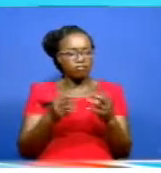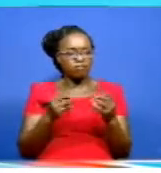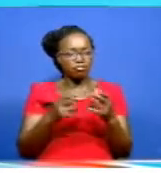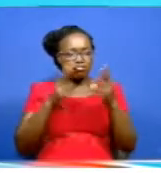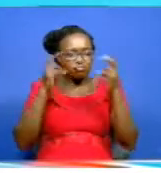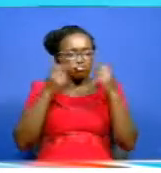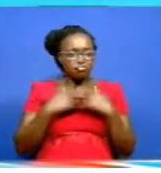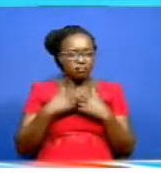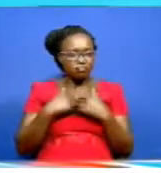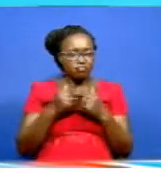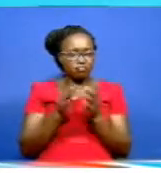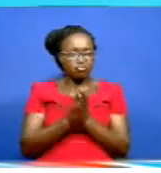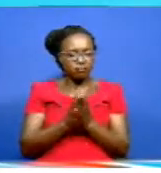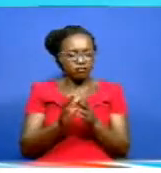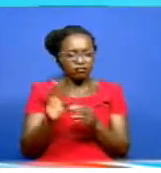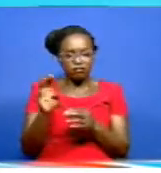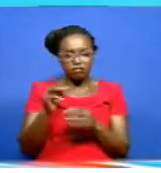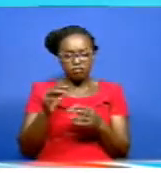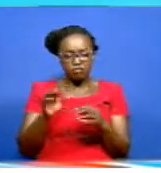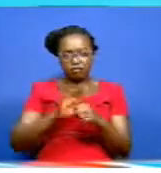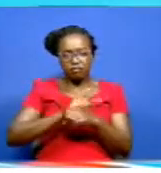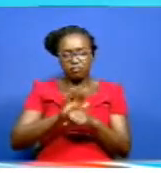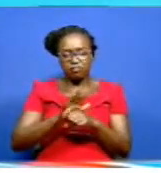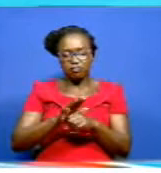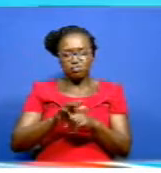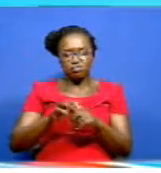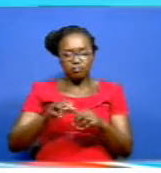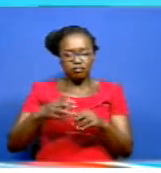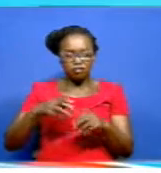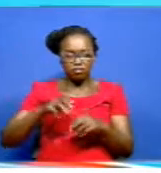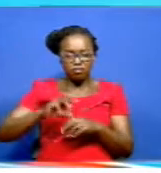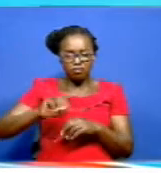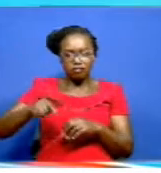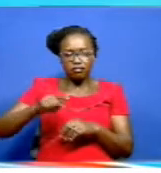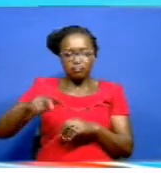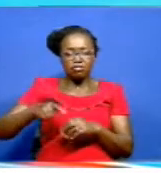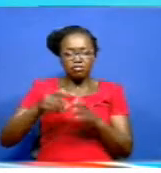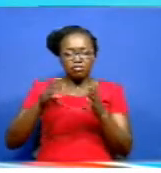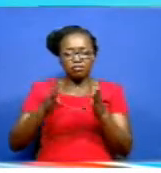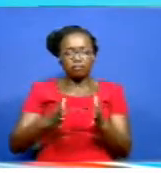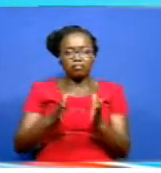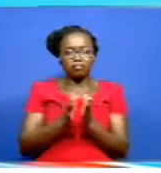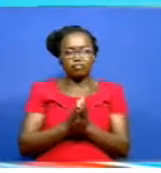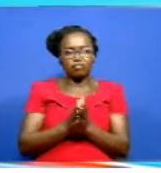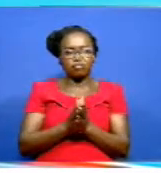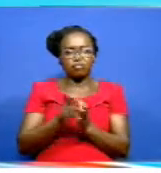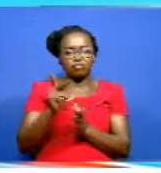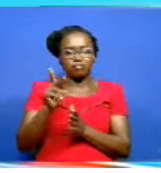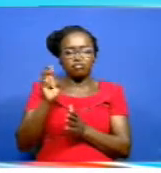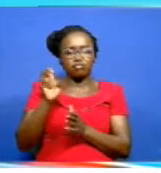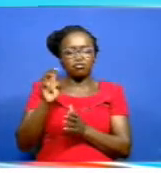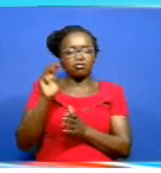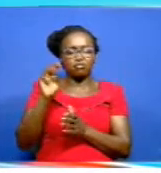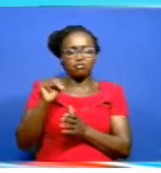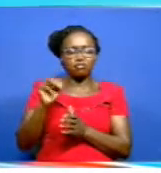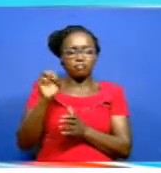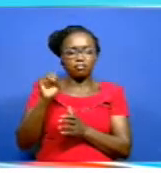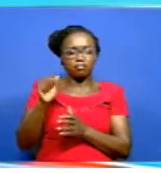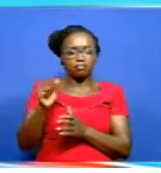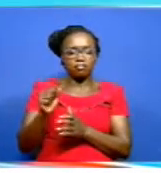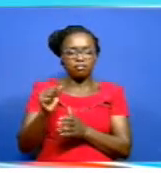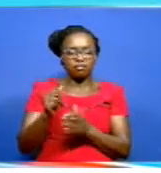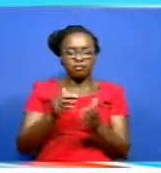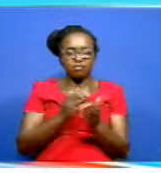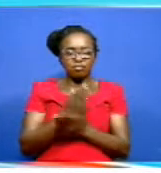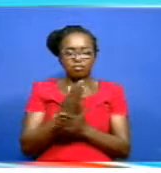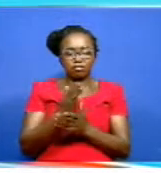COVID, the COVID millionaires, and we also had issues at the KEMSA. So how are we going to ensure that as soon as